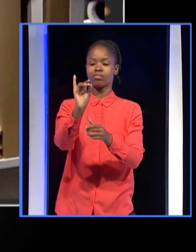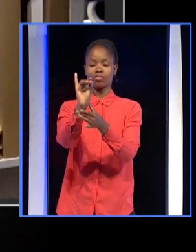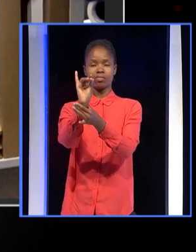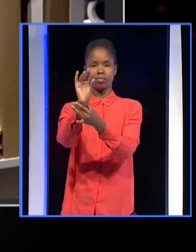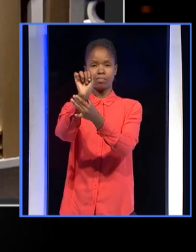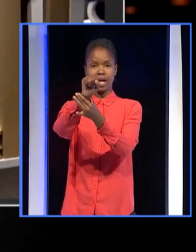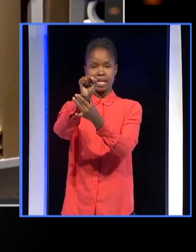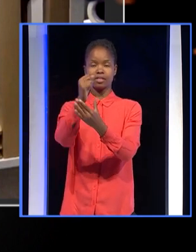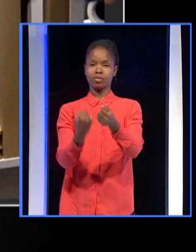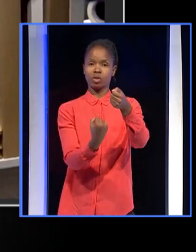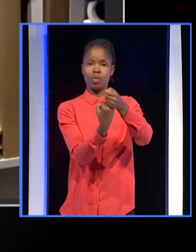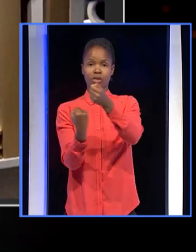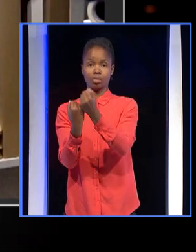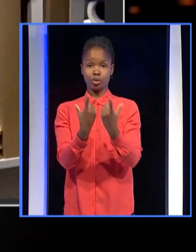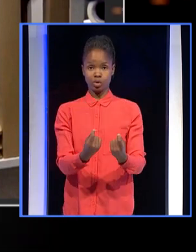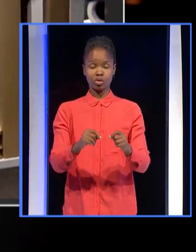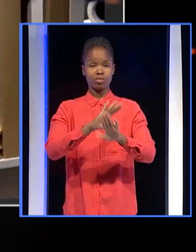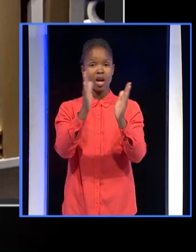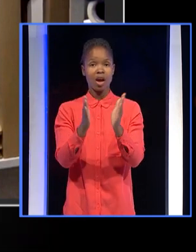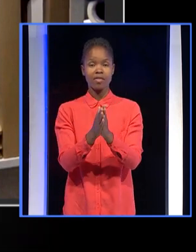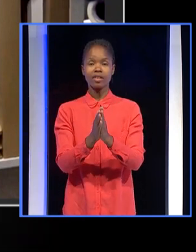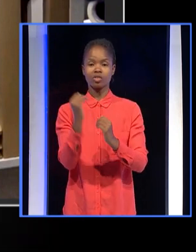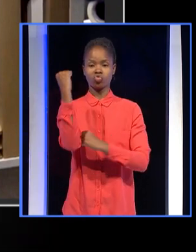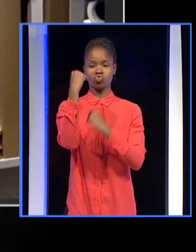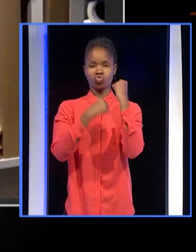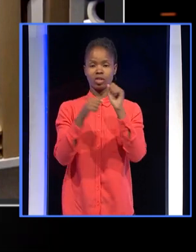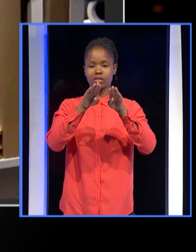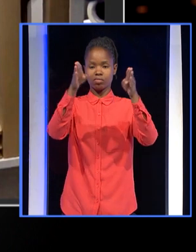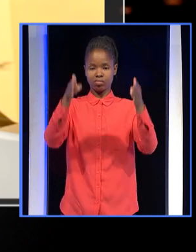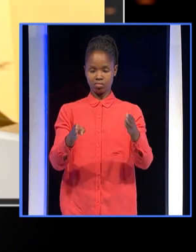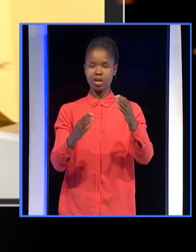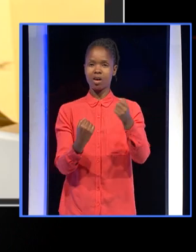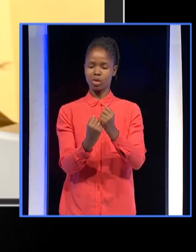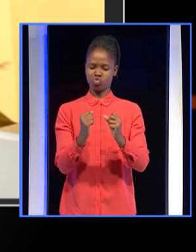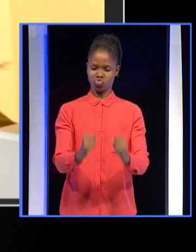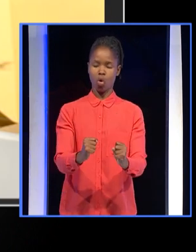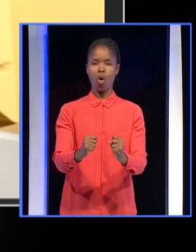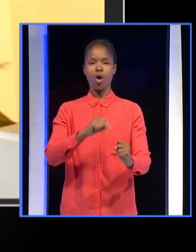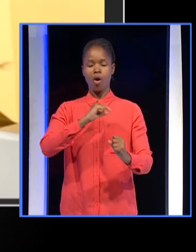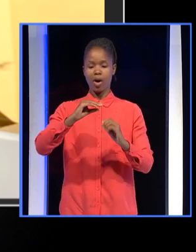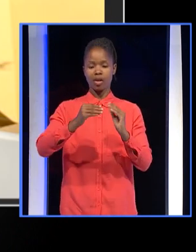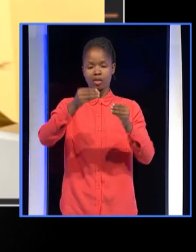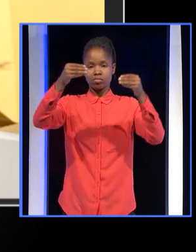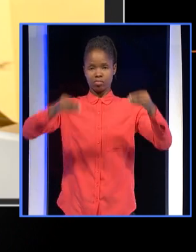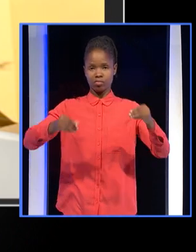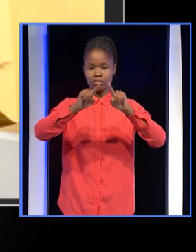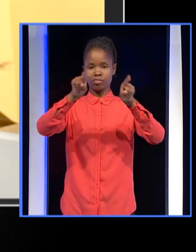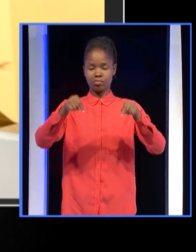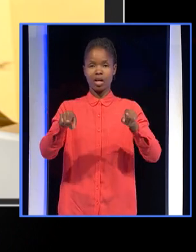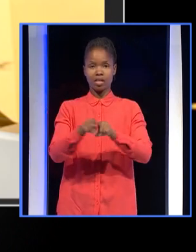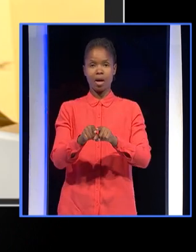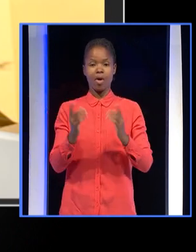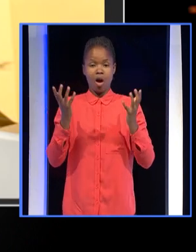and head. All of the bed frames will be made from high-resistance cardboard, which will be able to support weight of